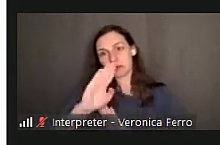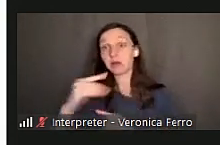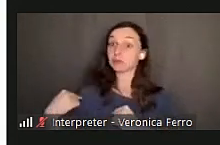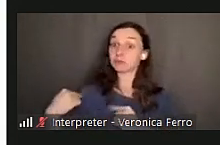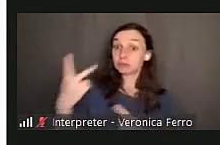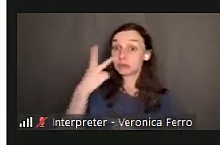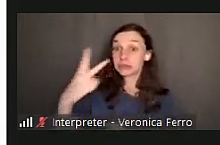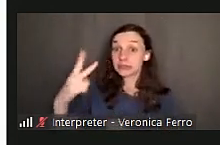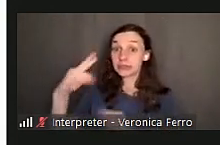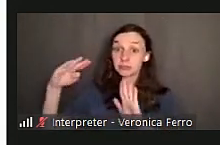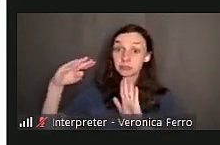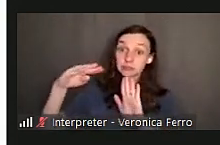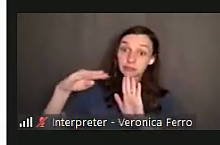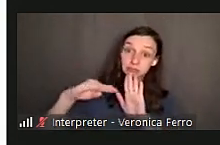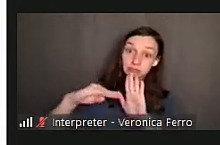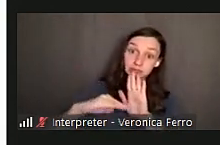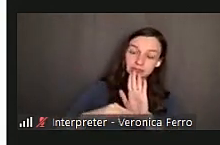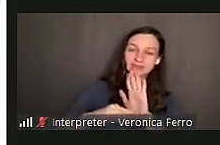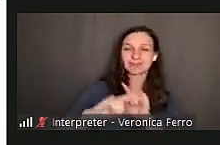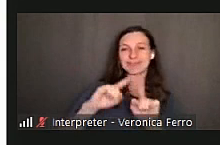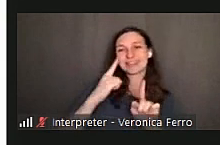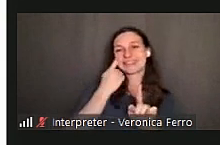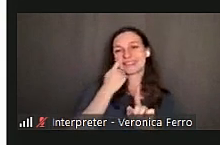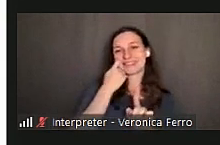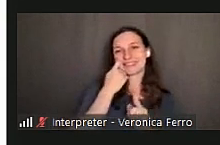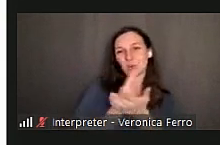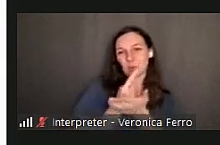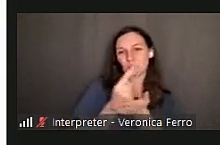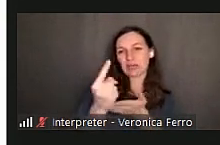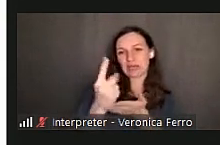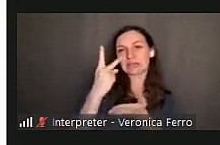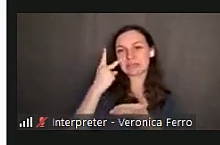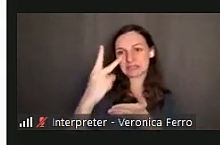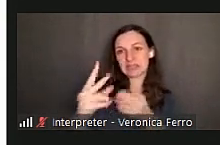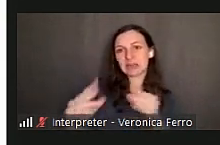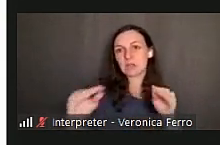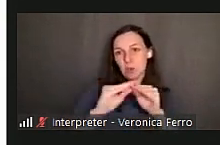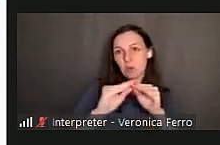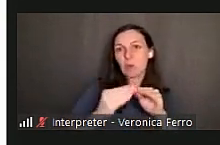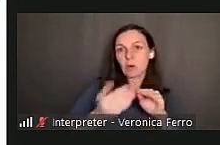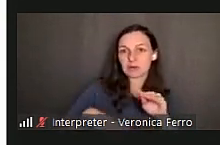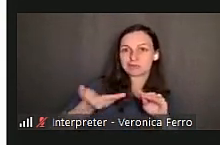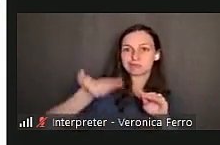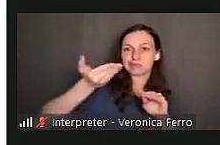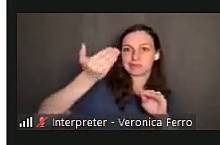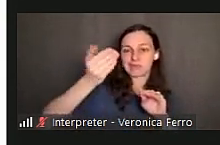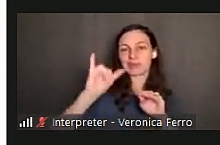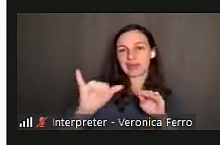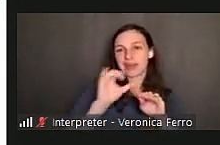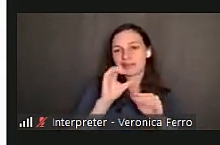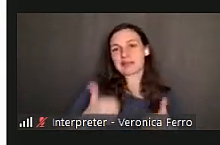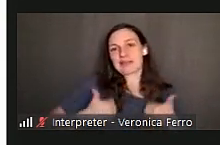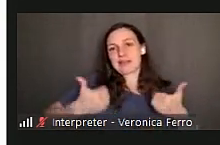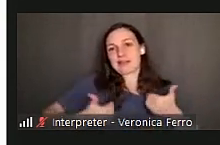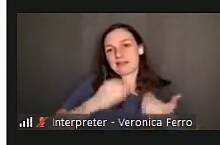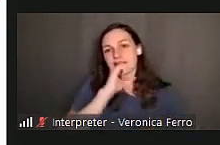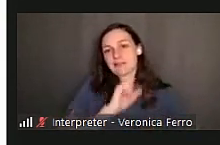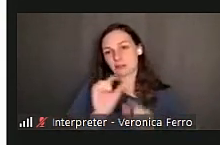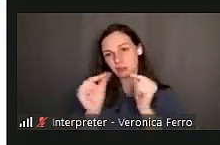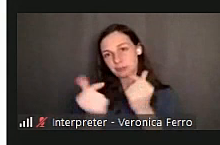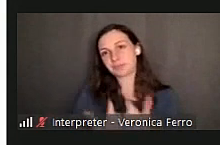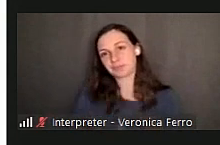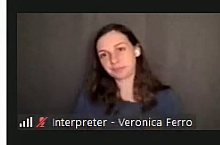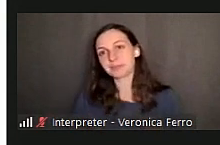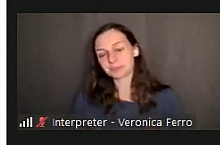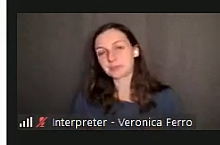then unfortunately, in the last week or so, we've seen a bit of an increase in those age groups. So again, overall, declining rates among